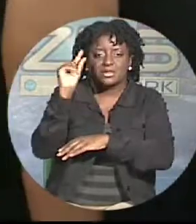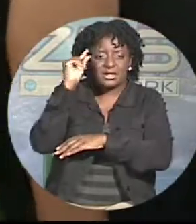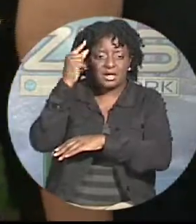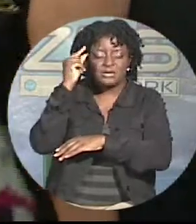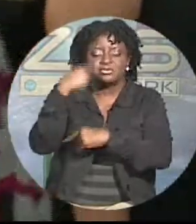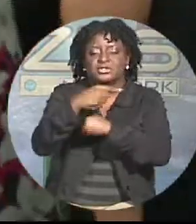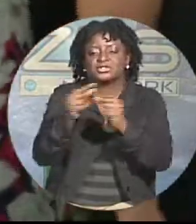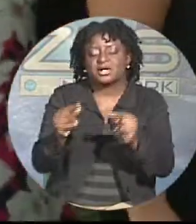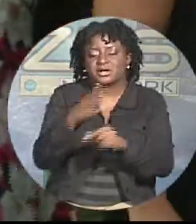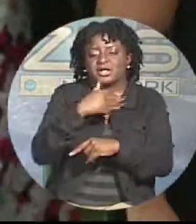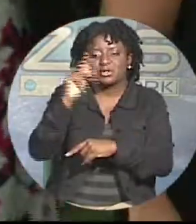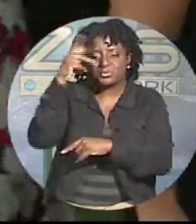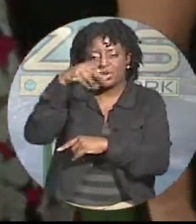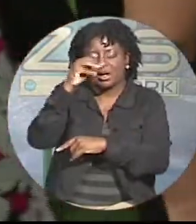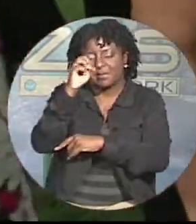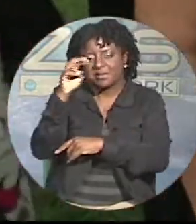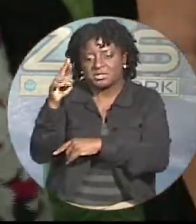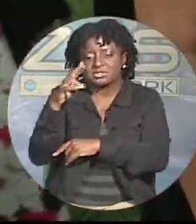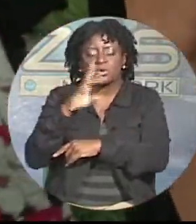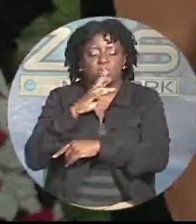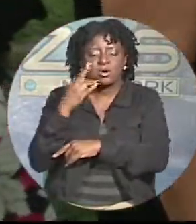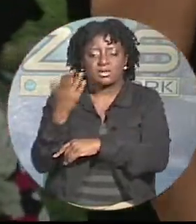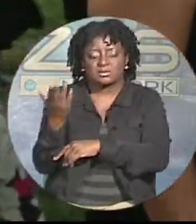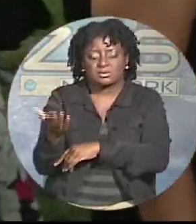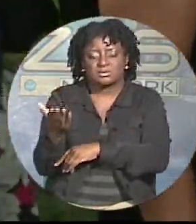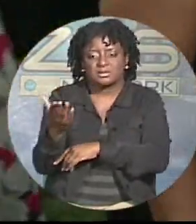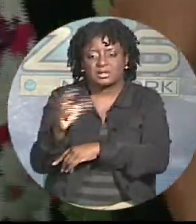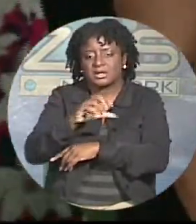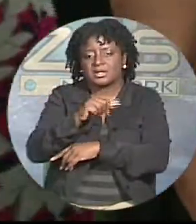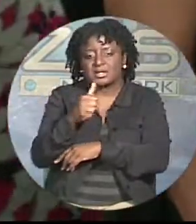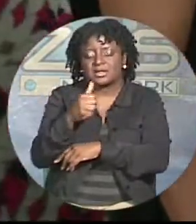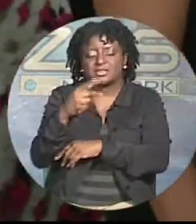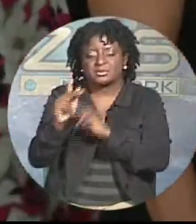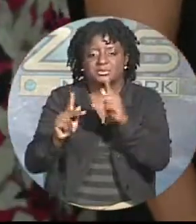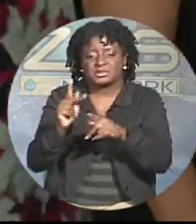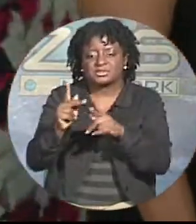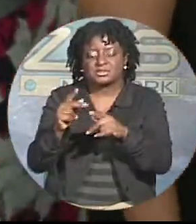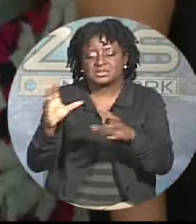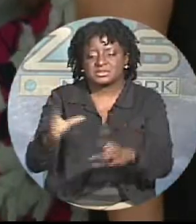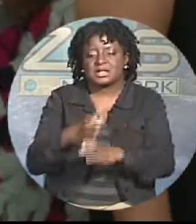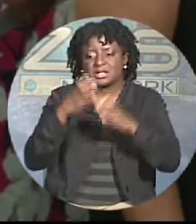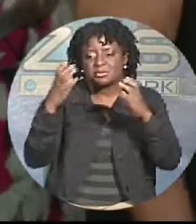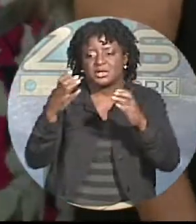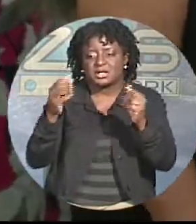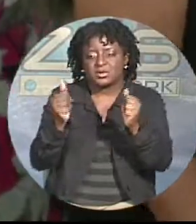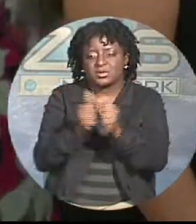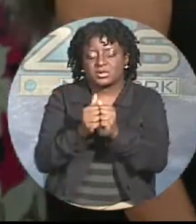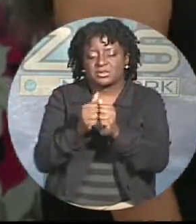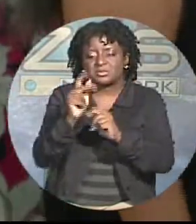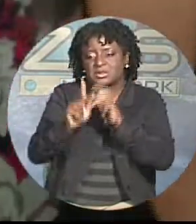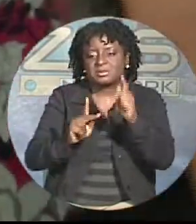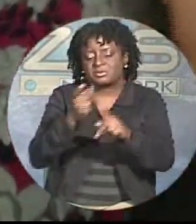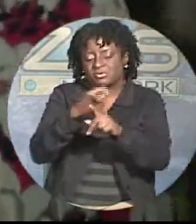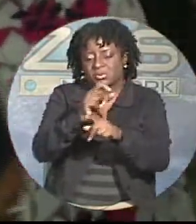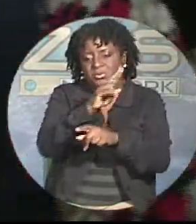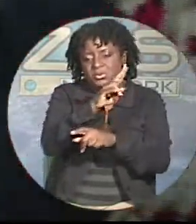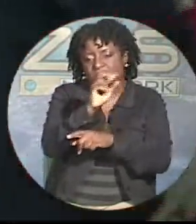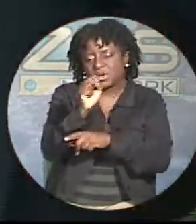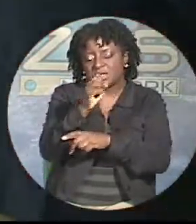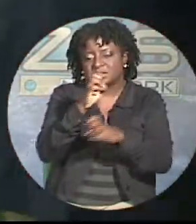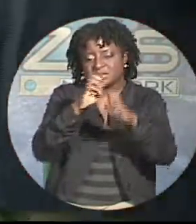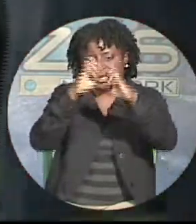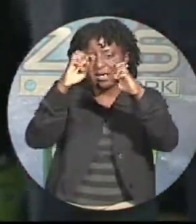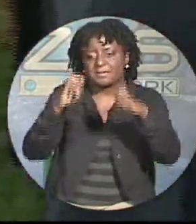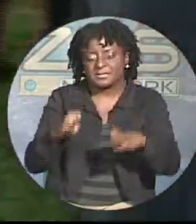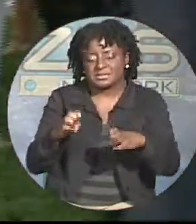were among government officials, dignitaries, and other guests celebrating with officials from the U.S. Embassy. U.S. Embassy Chargé